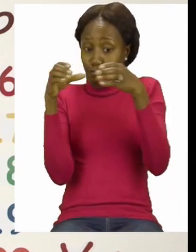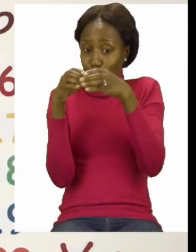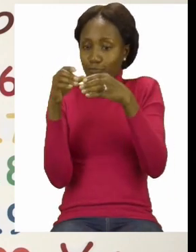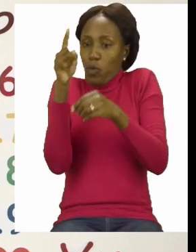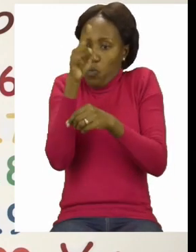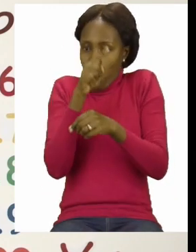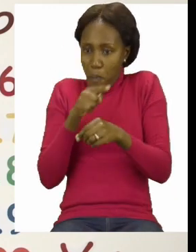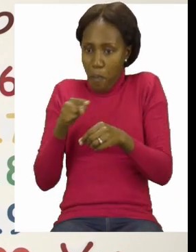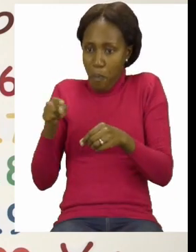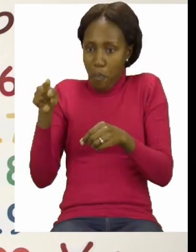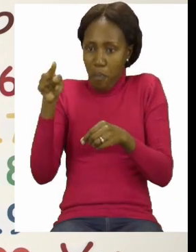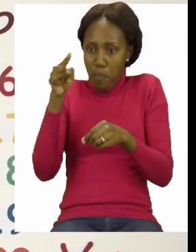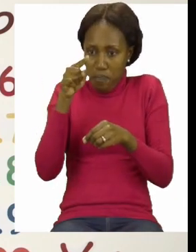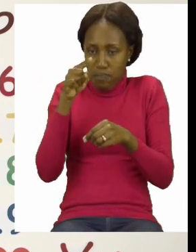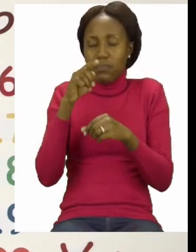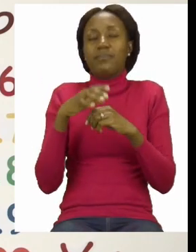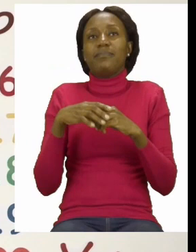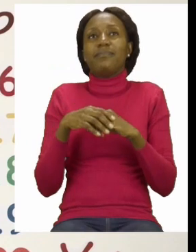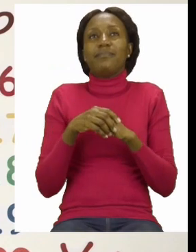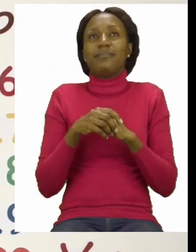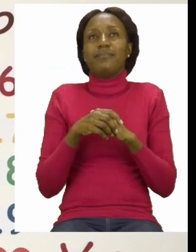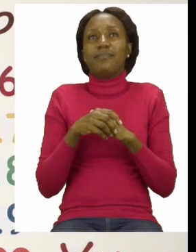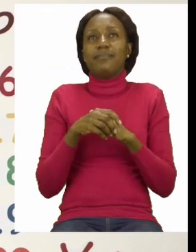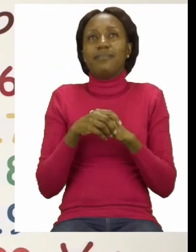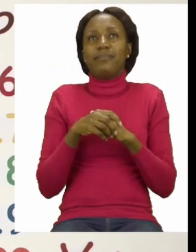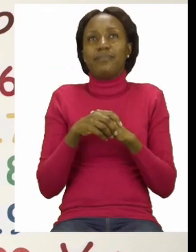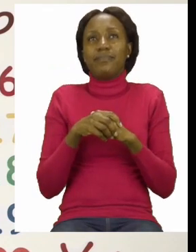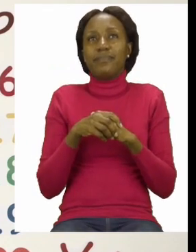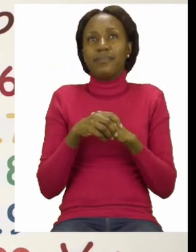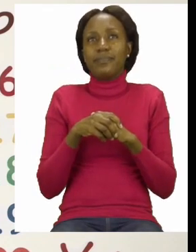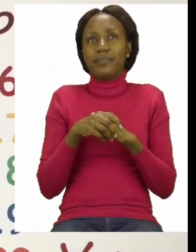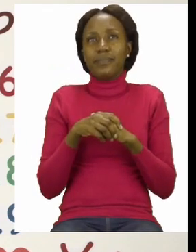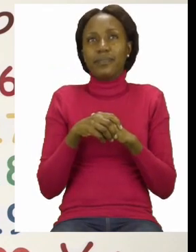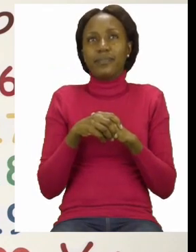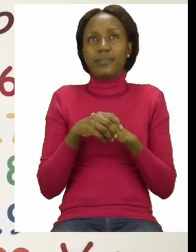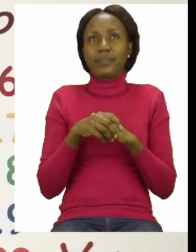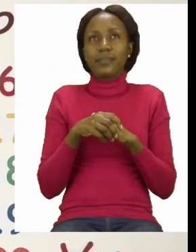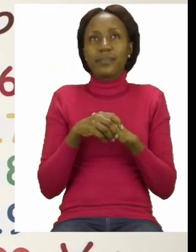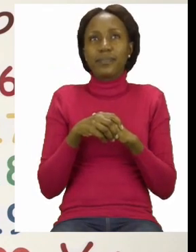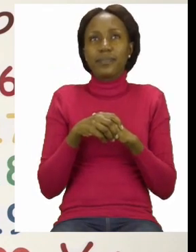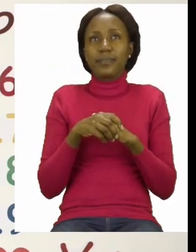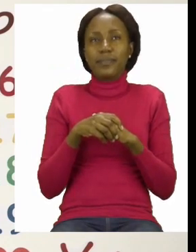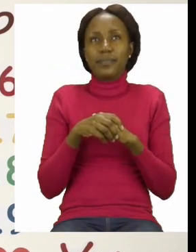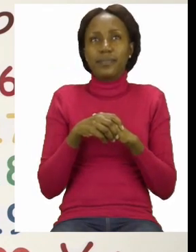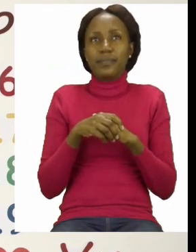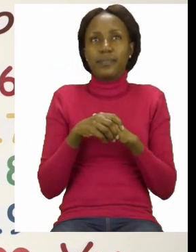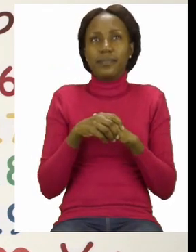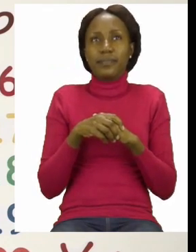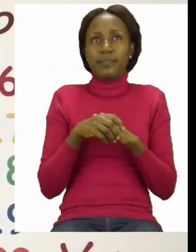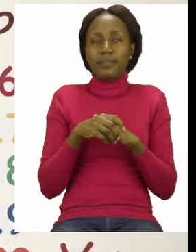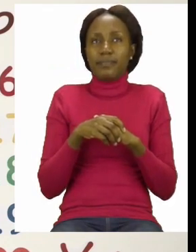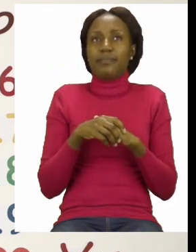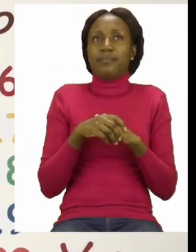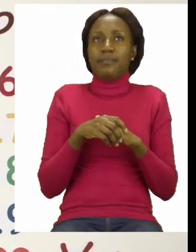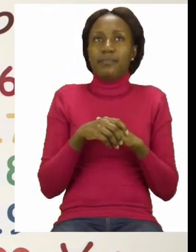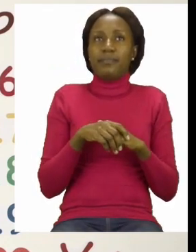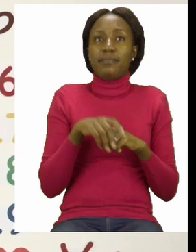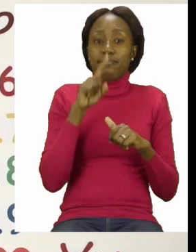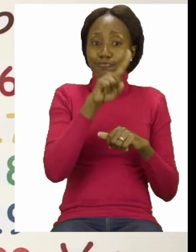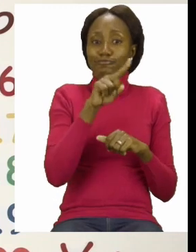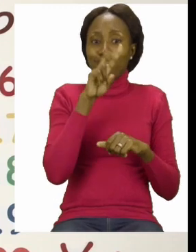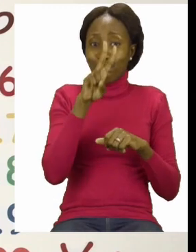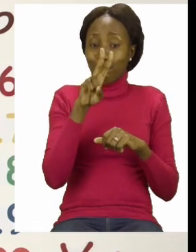1, 2. This is also another group. Then we have the last ones.